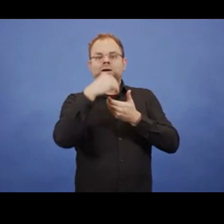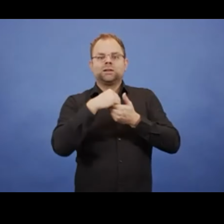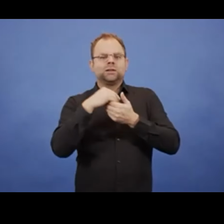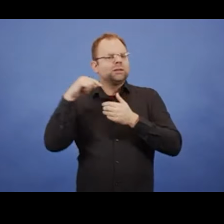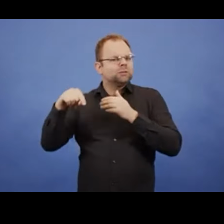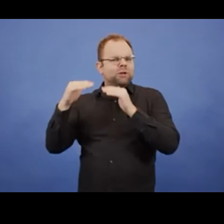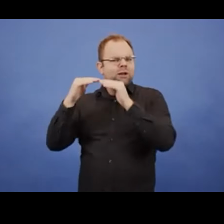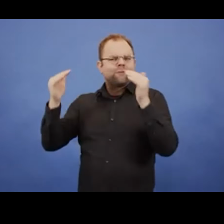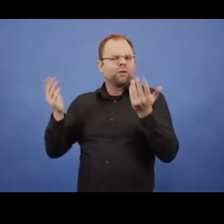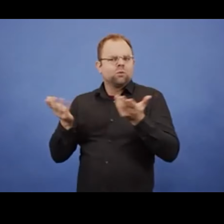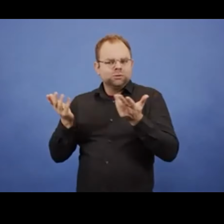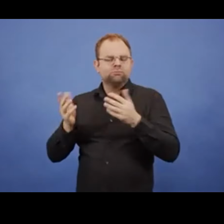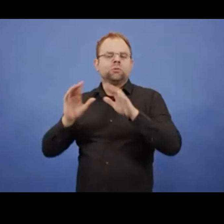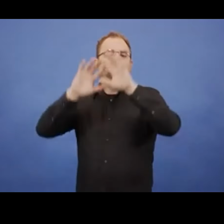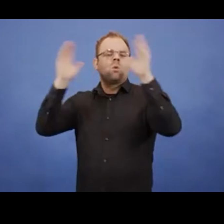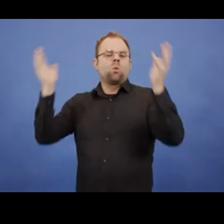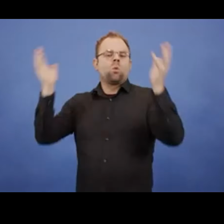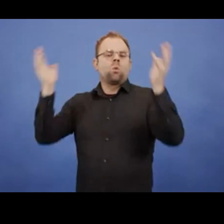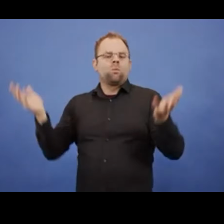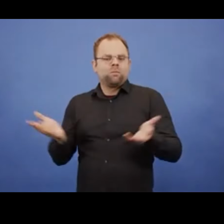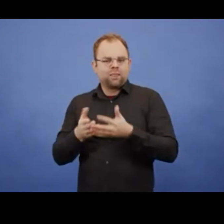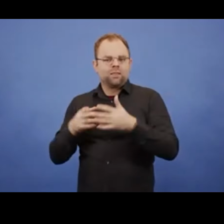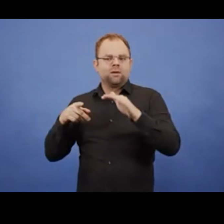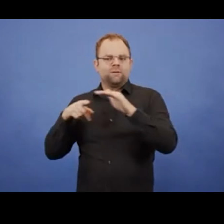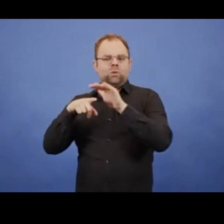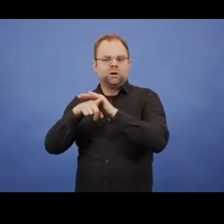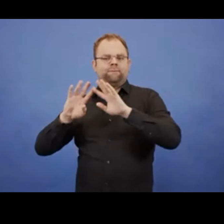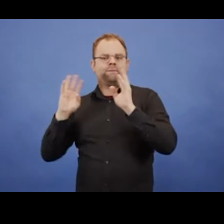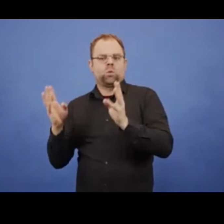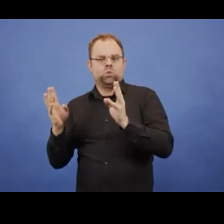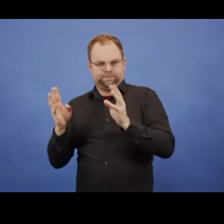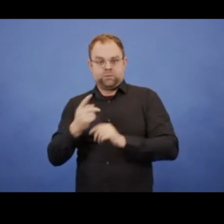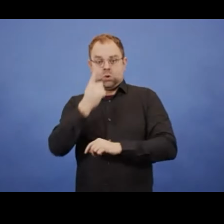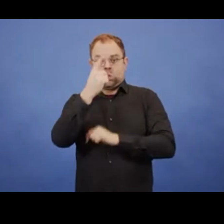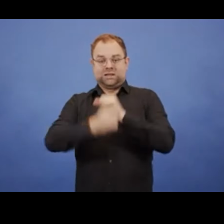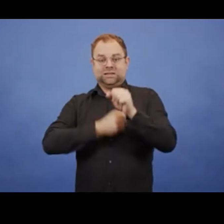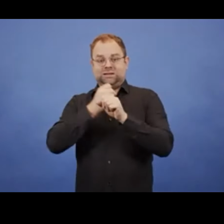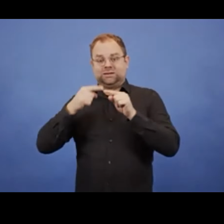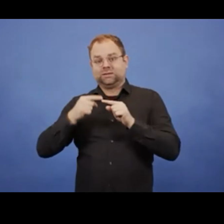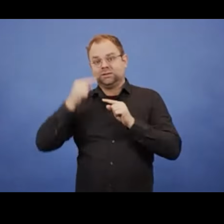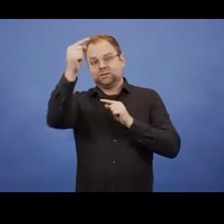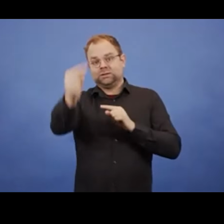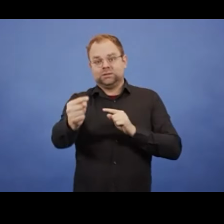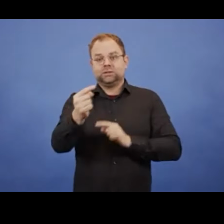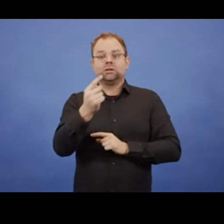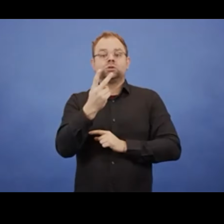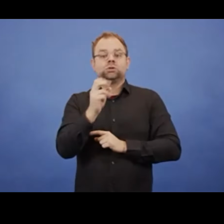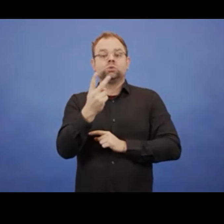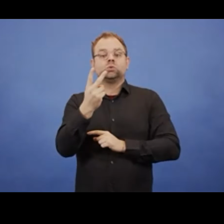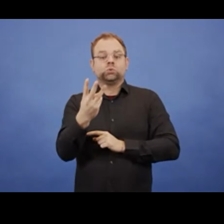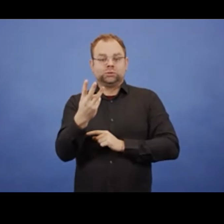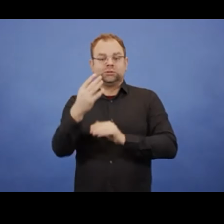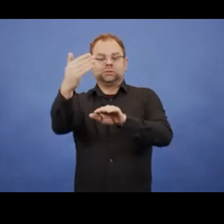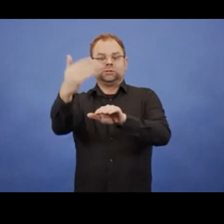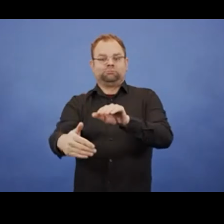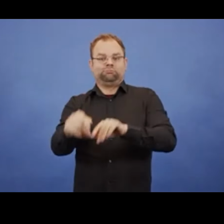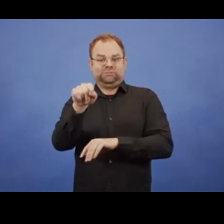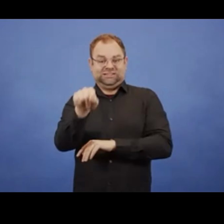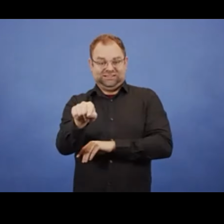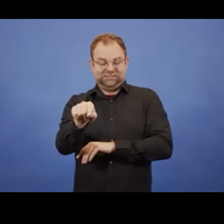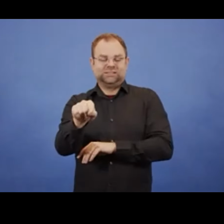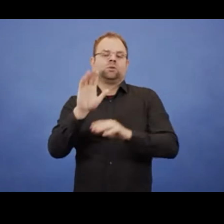end. And it will be an opportunity, again, to advocate with member states for better inclusion